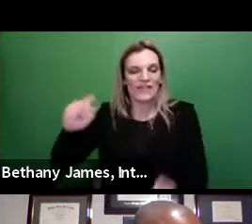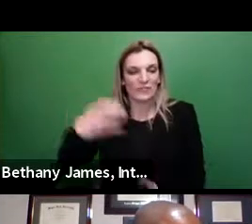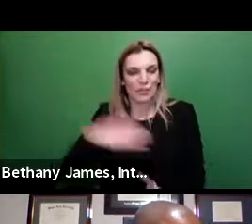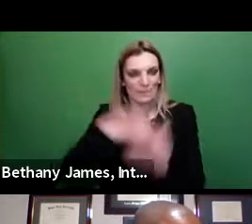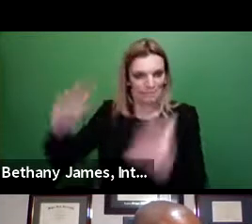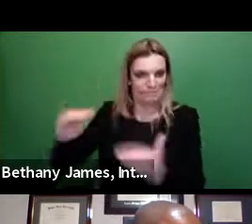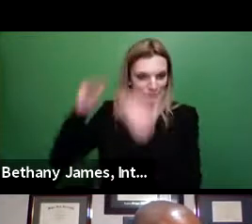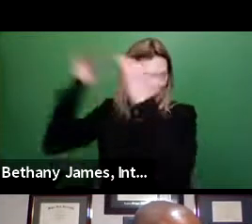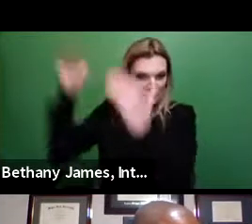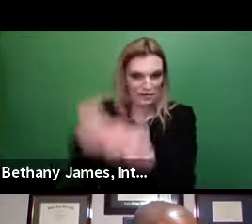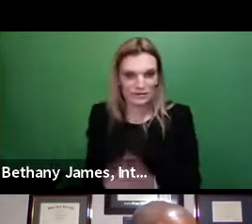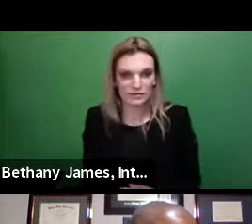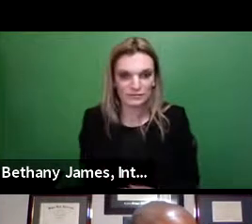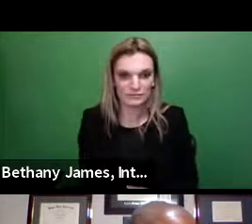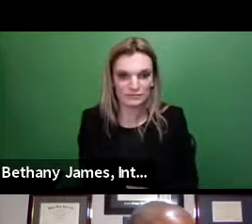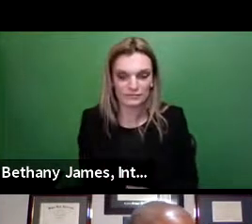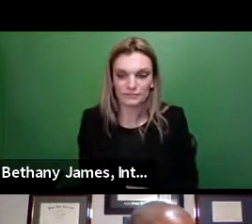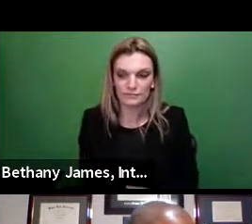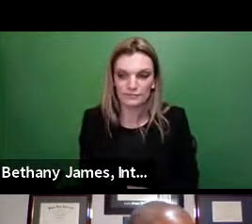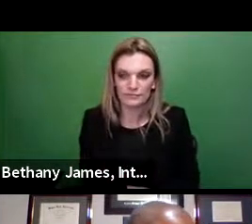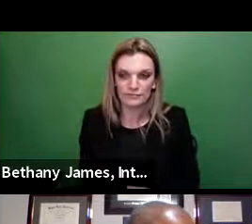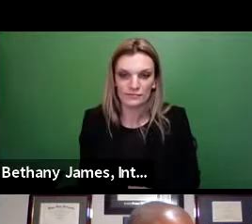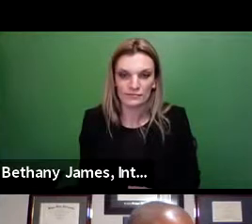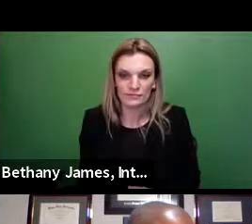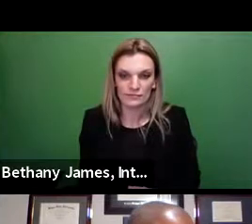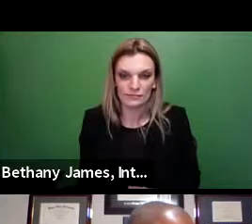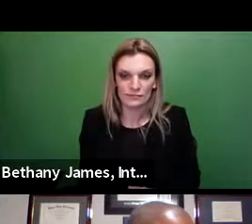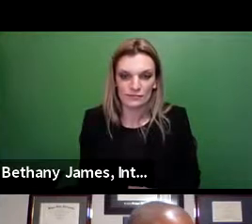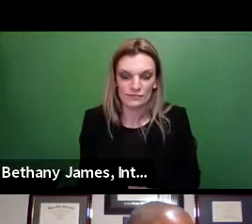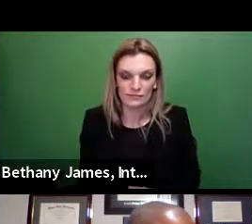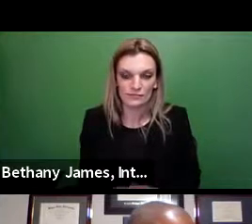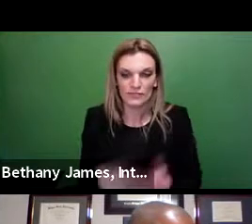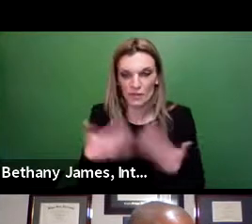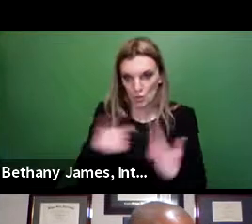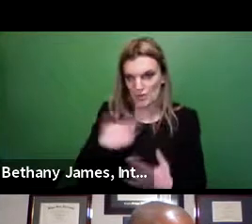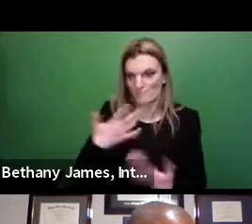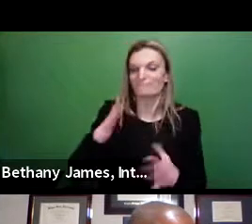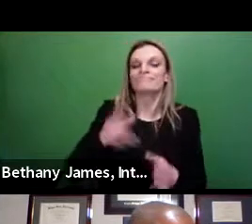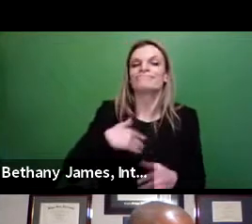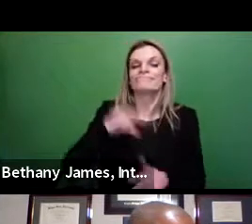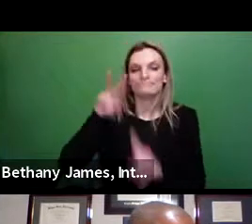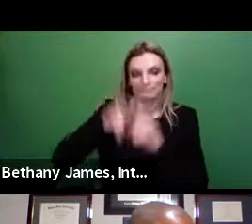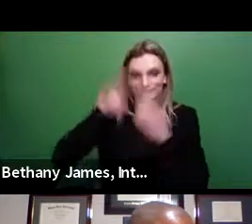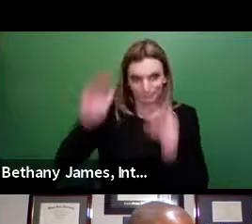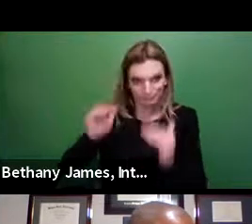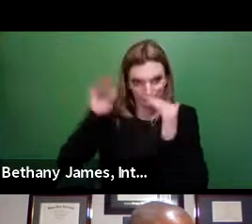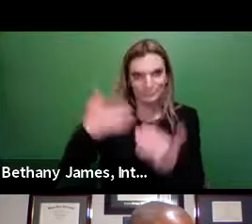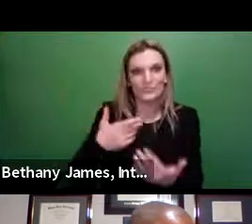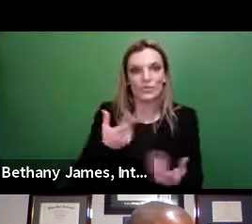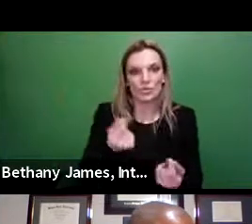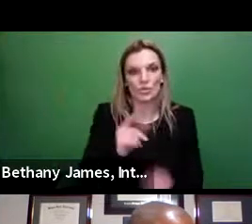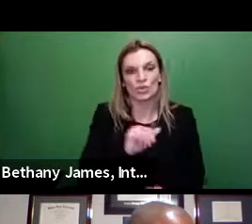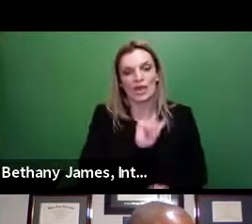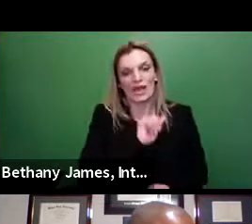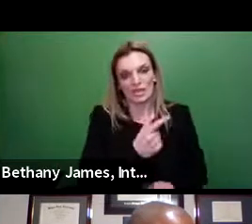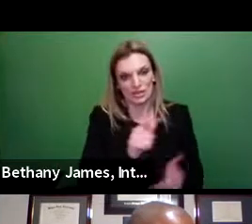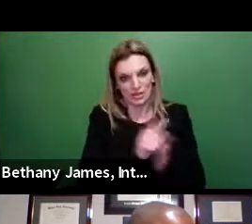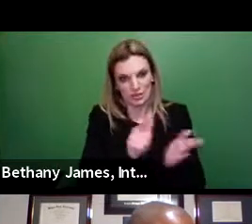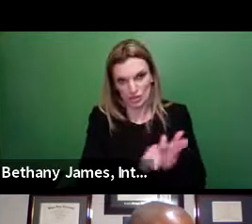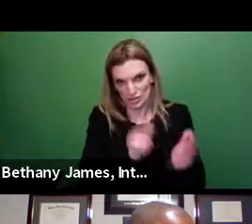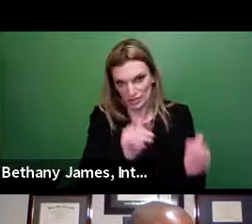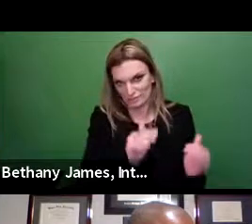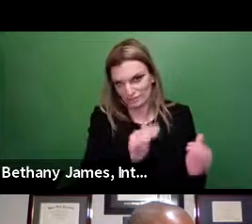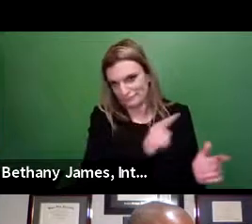After our filing in the Court of Appeals, the Attorney General decided that we should also file